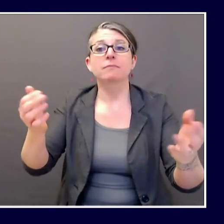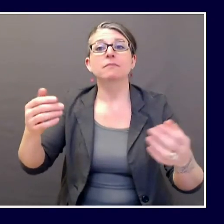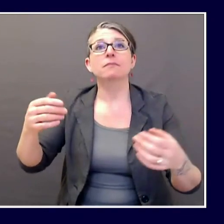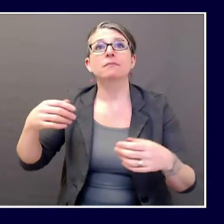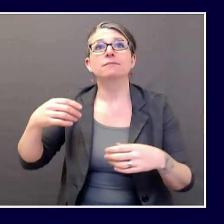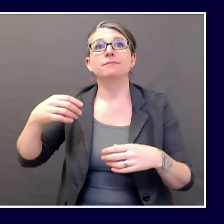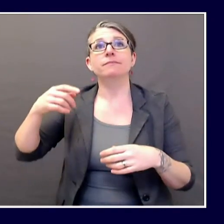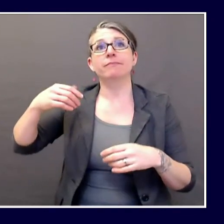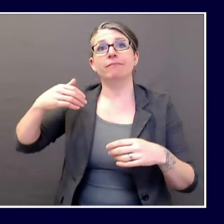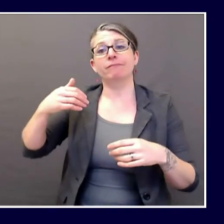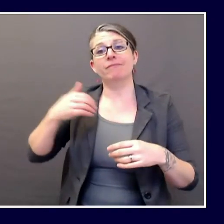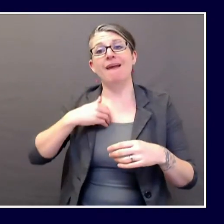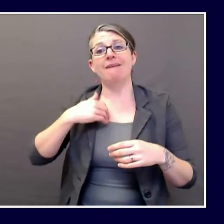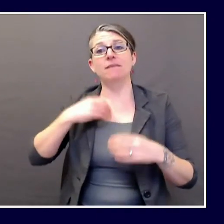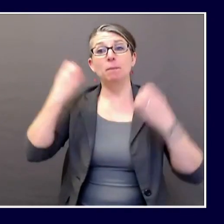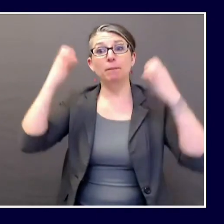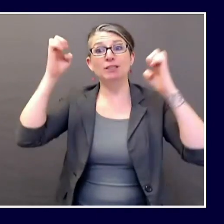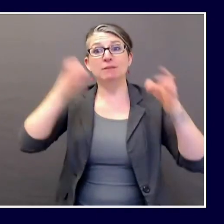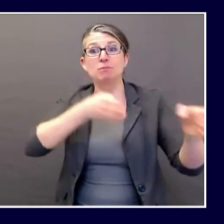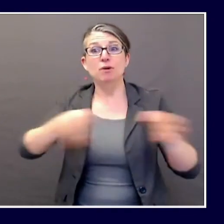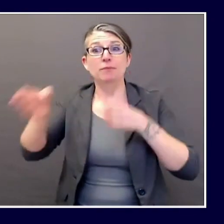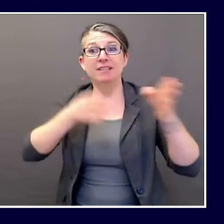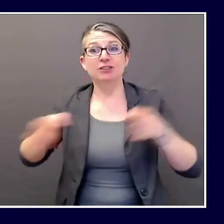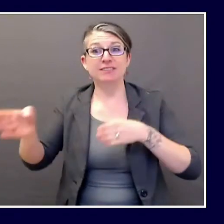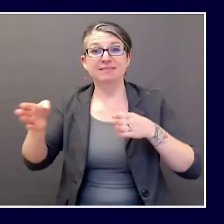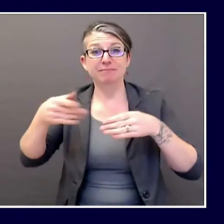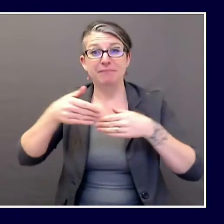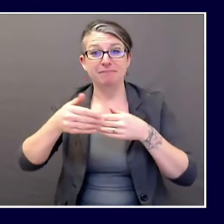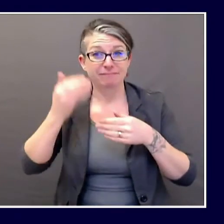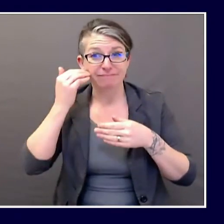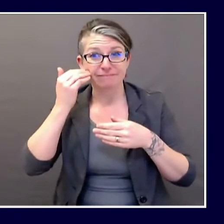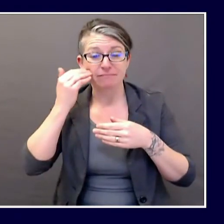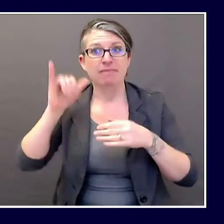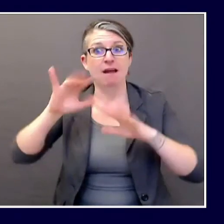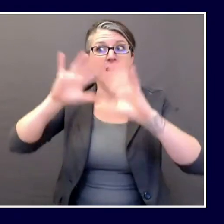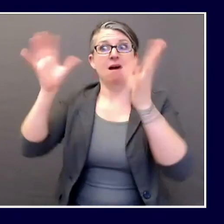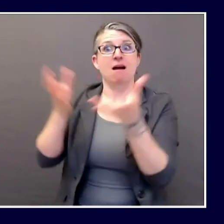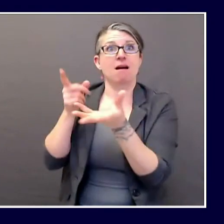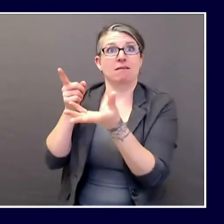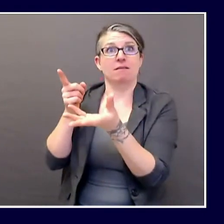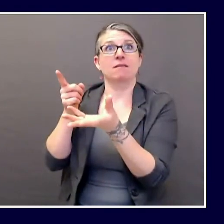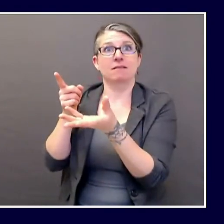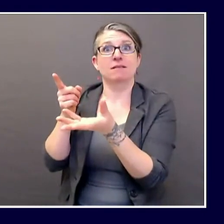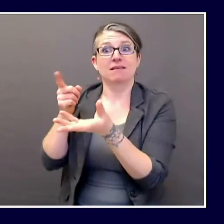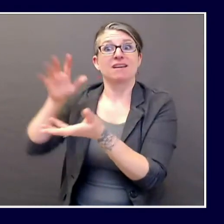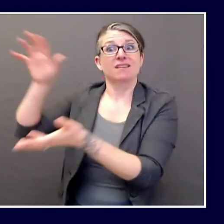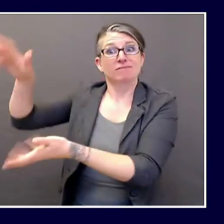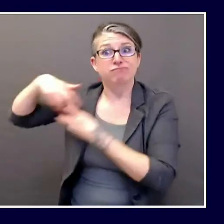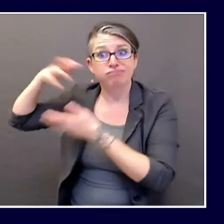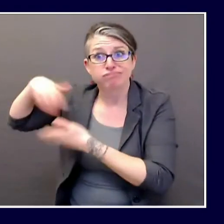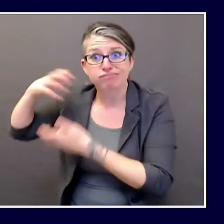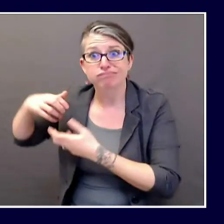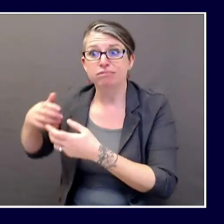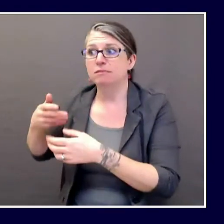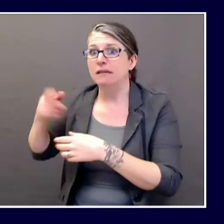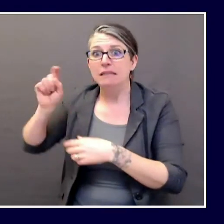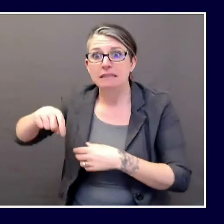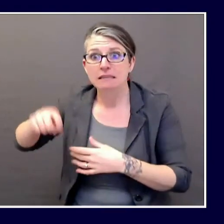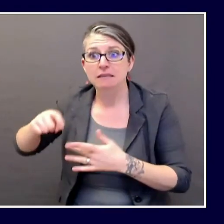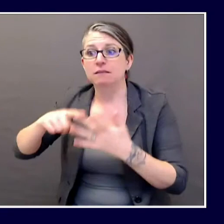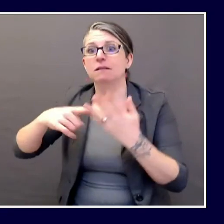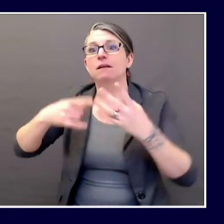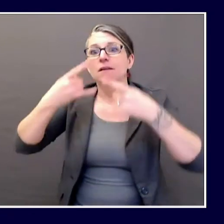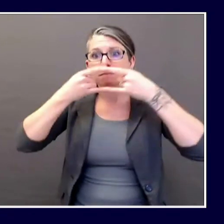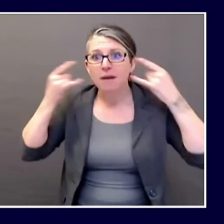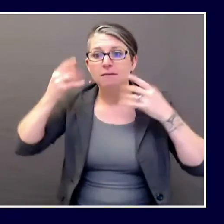its 5 millionth piece of PPE, 5 million pieces, delivered since we first began delivering